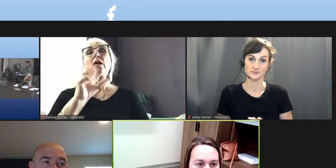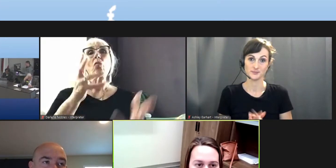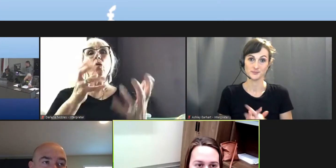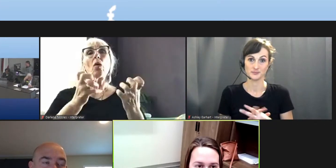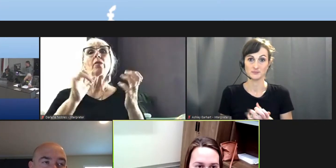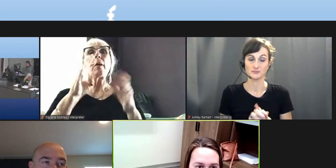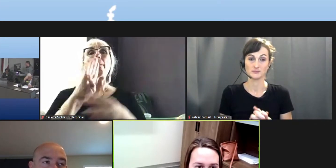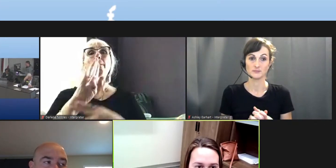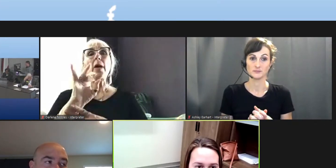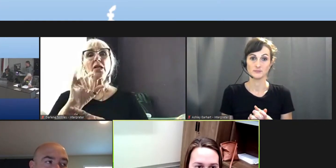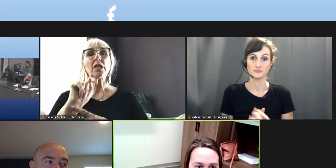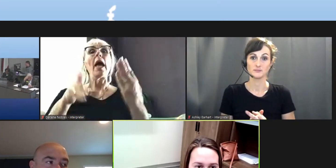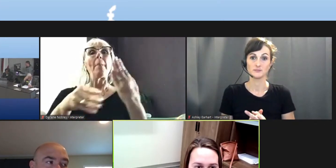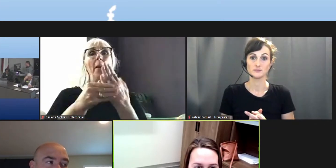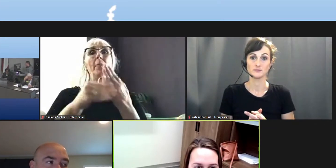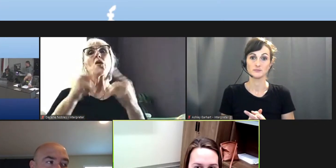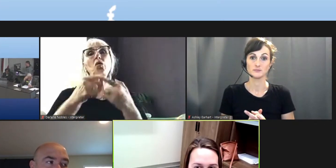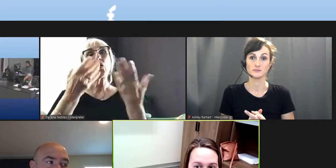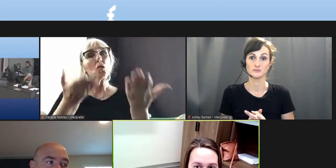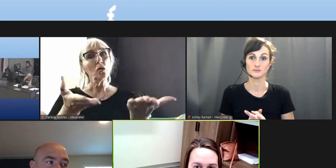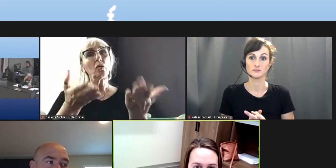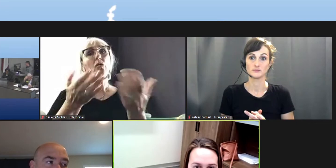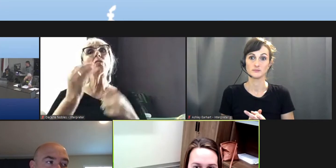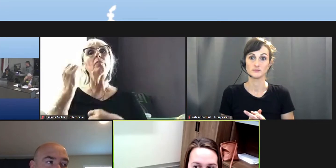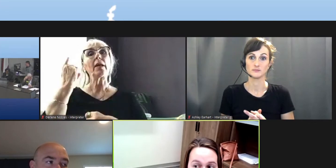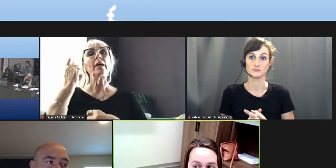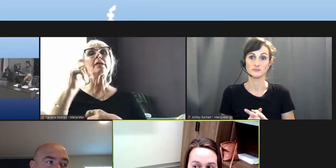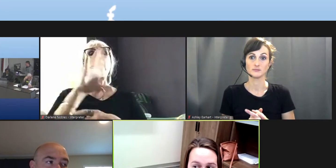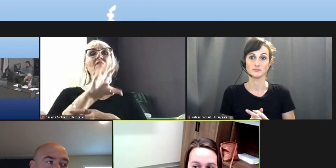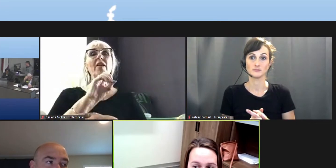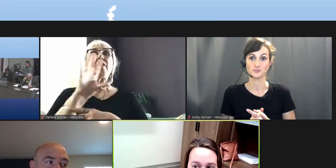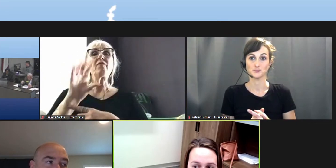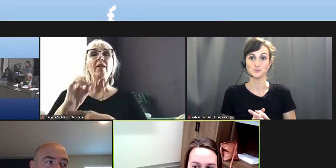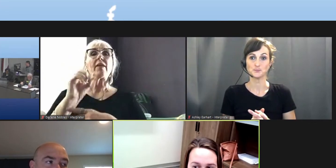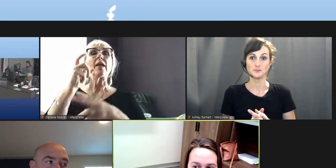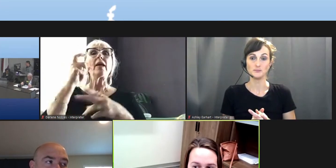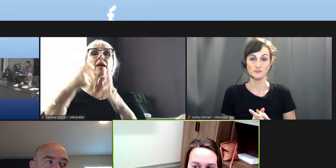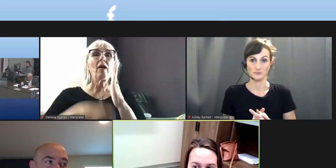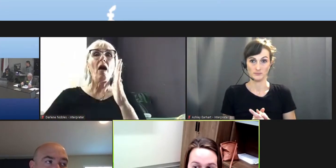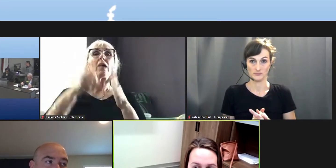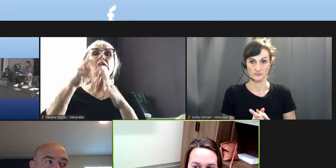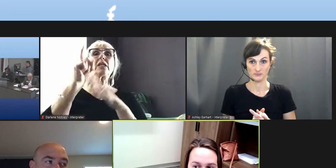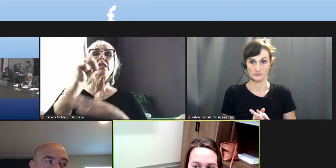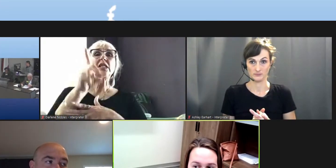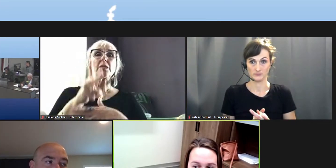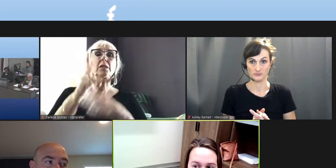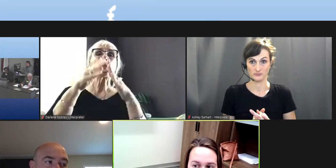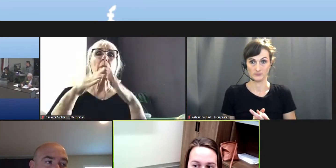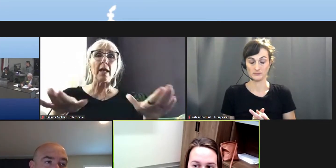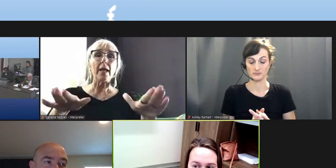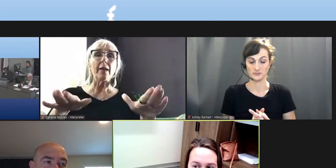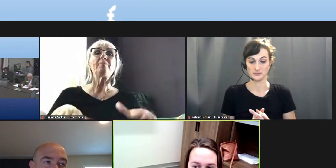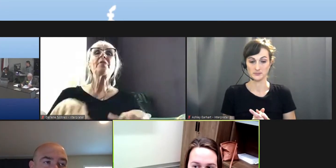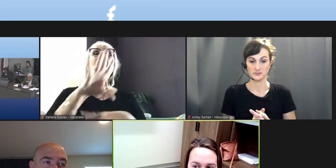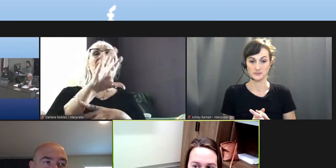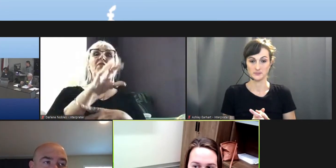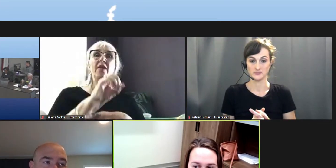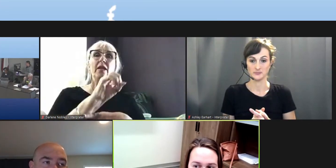guys due to the fact that there is a 50-50 cost split. So that cost should be 50% for the county, should be half of that